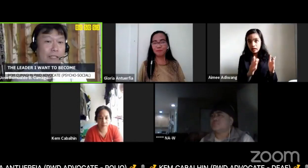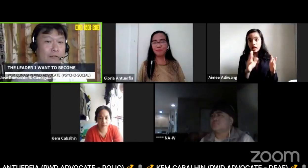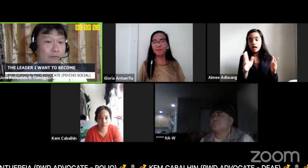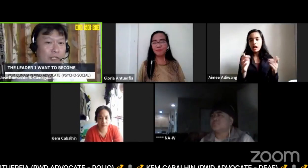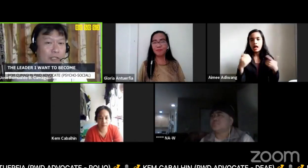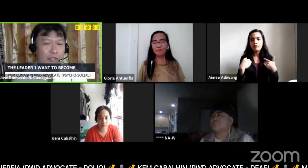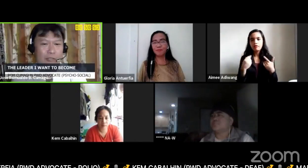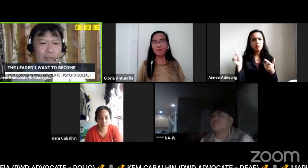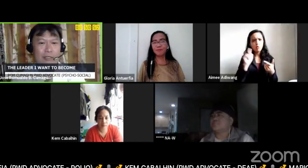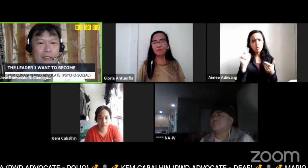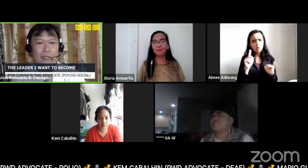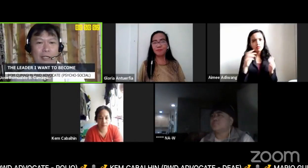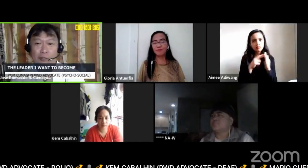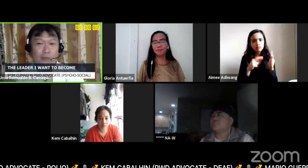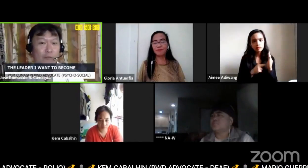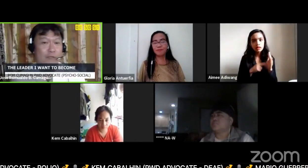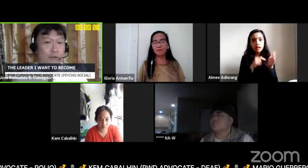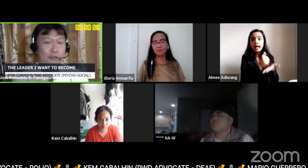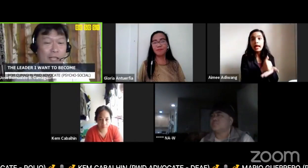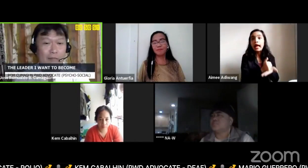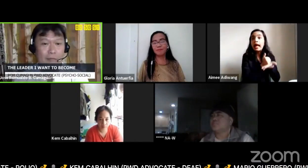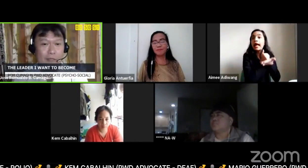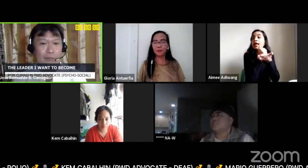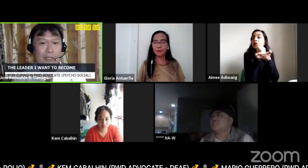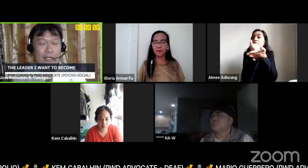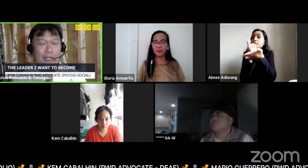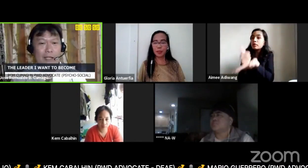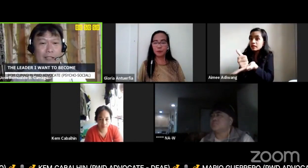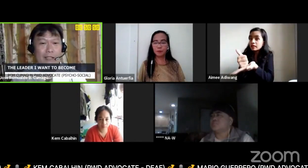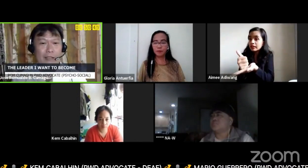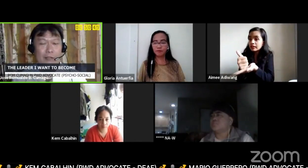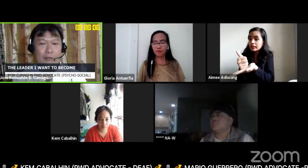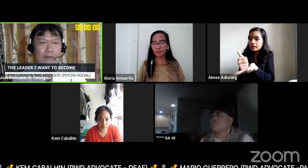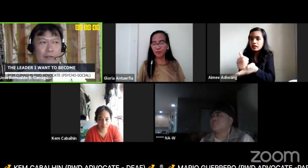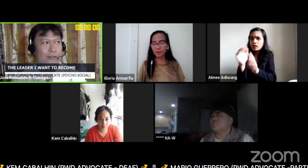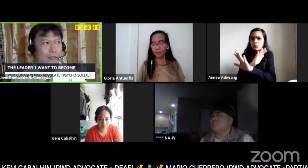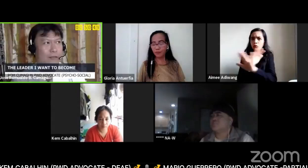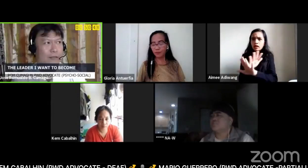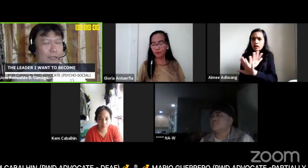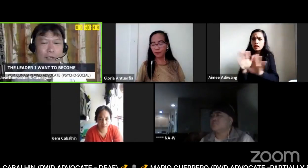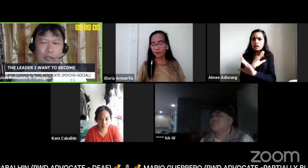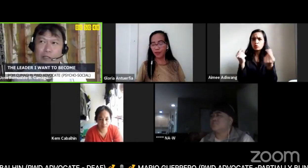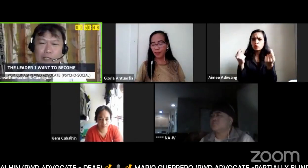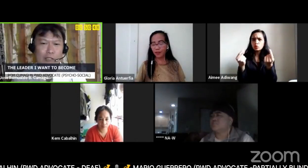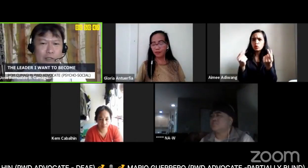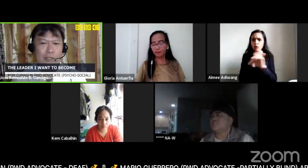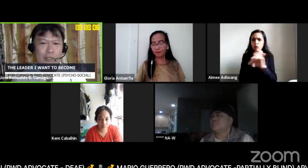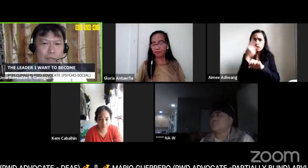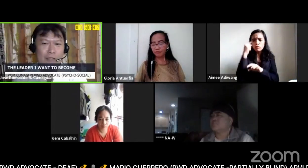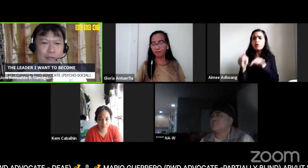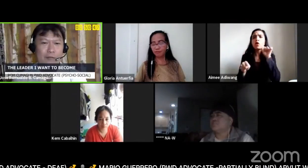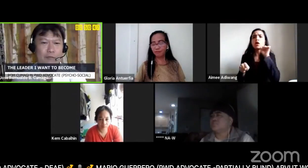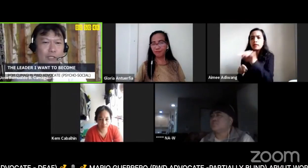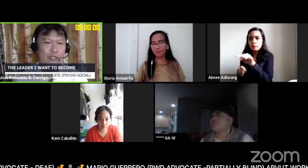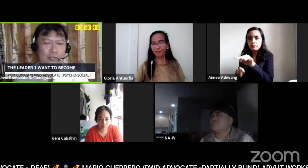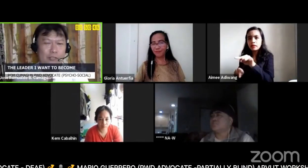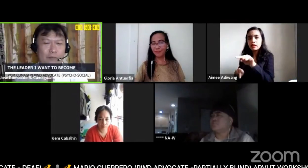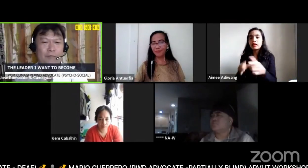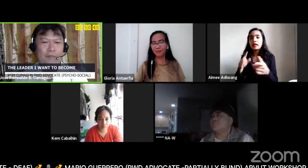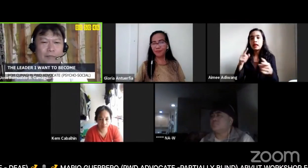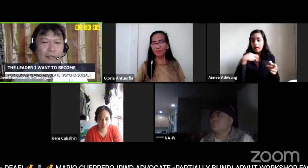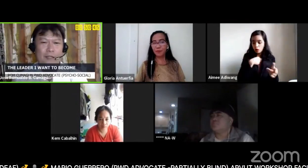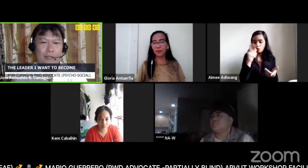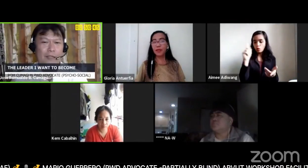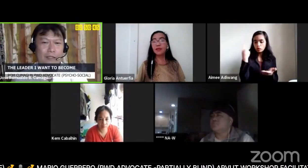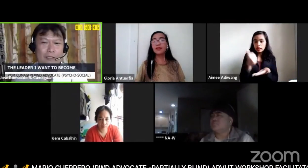helping somebody to fish and don't fish for them, something like that. Diba? Don't teach somebody to